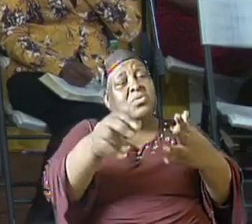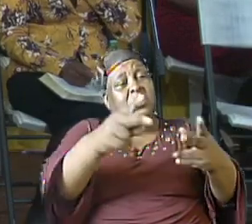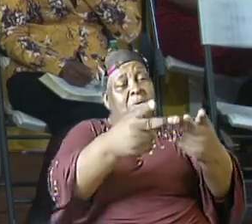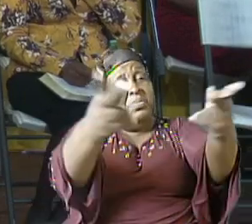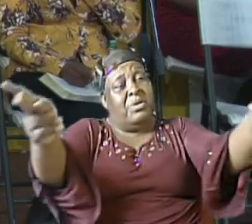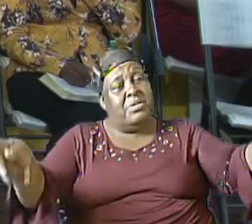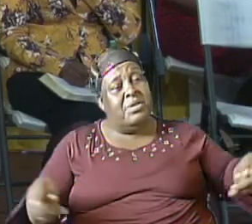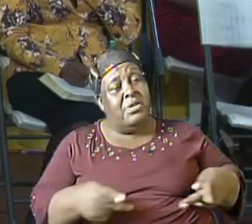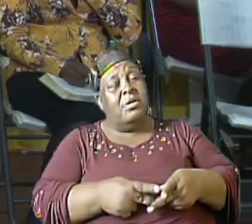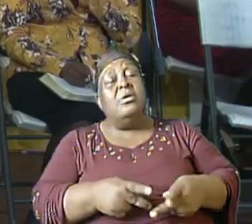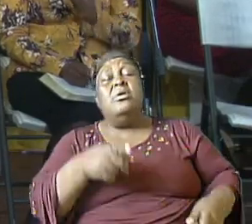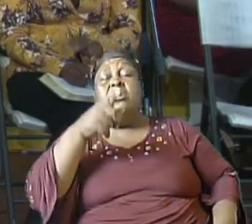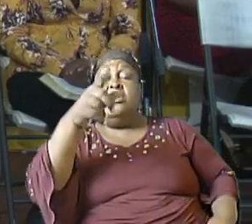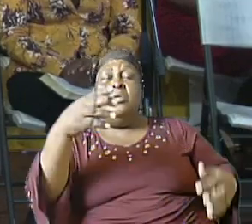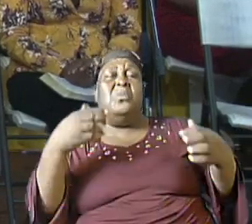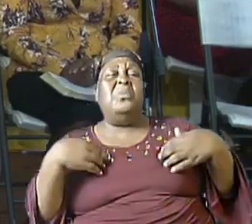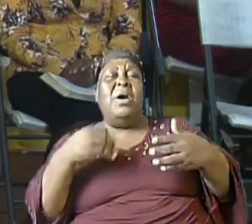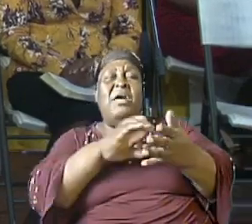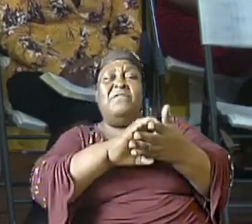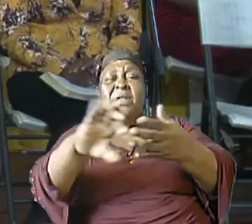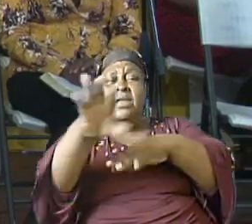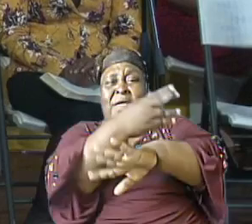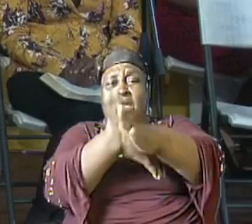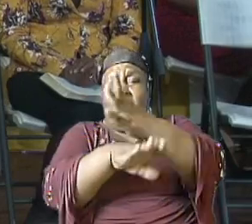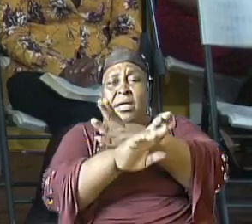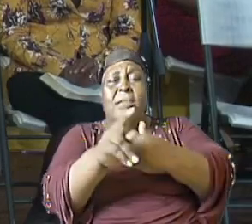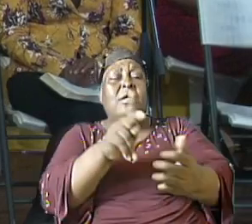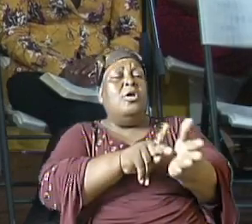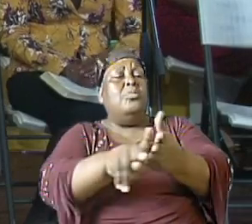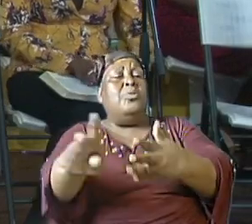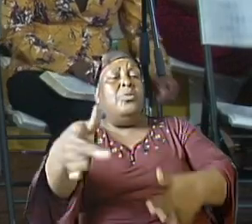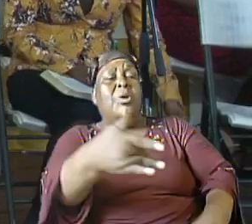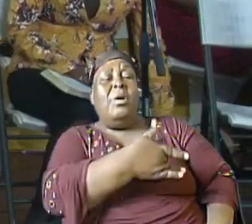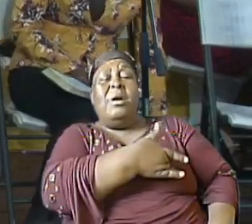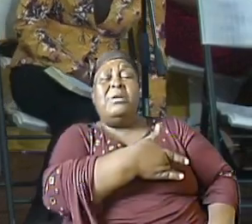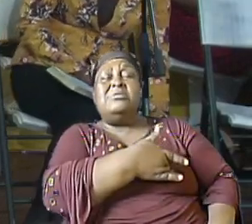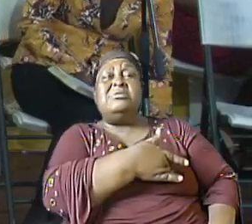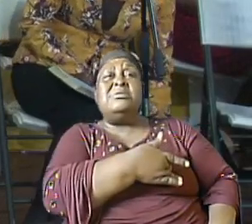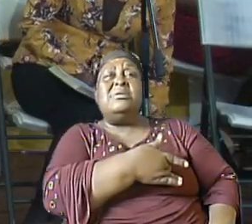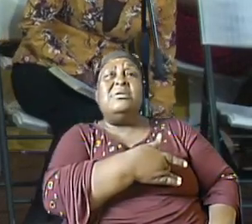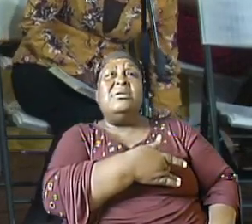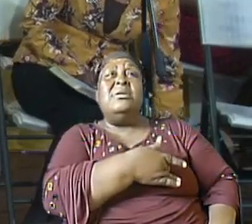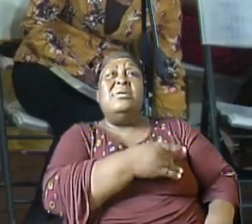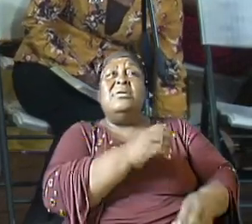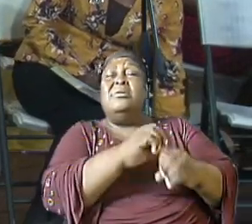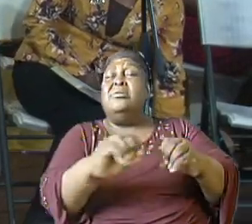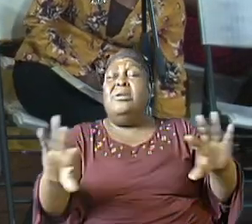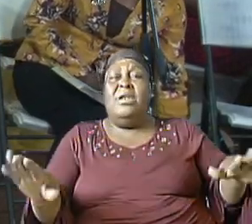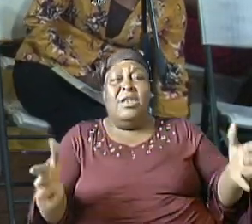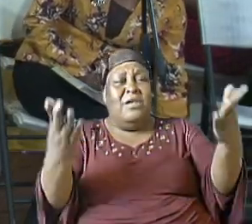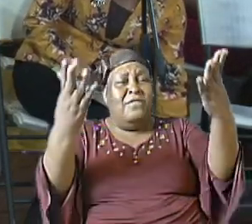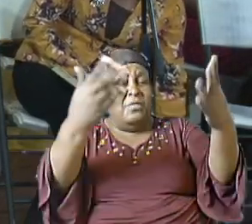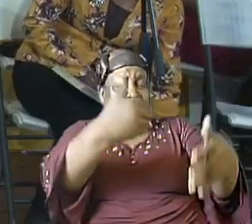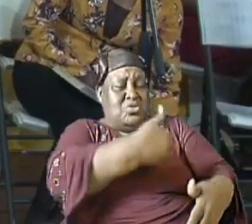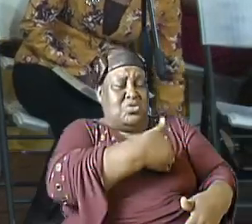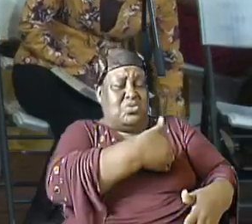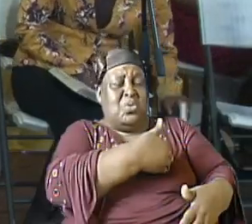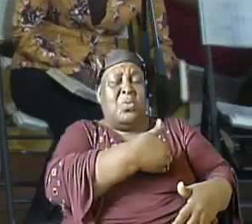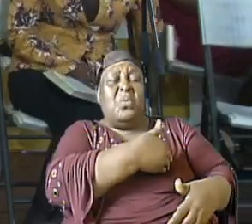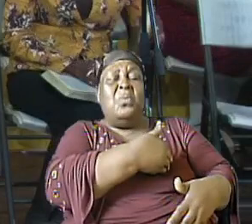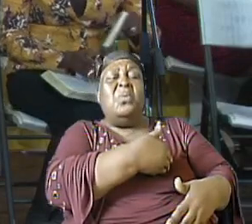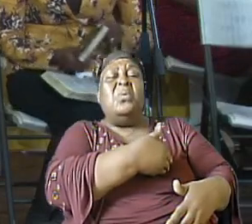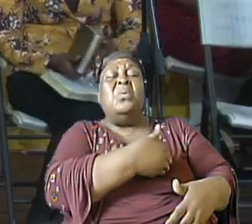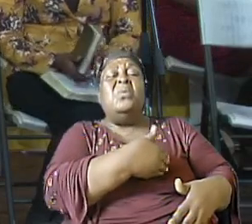place? He that hath clean hands and a pure heart, who hath not lifted up his